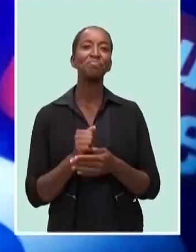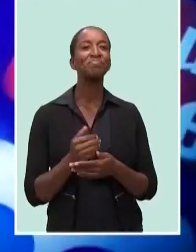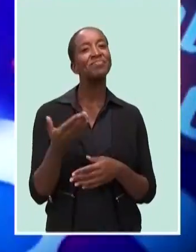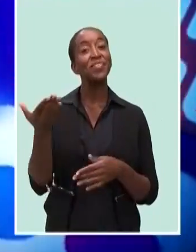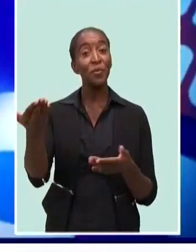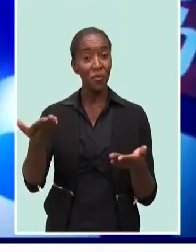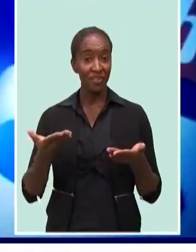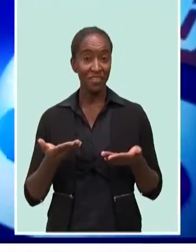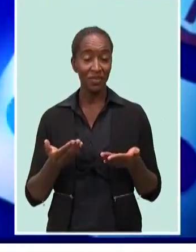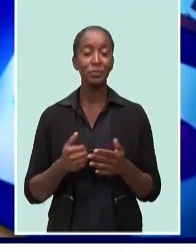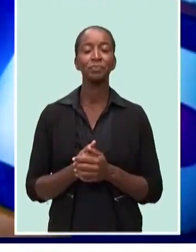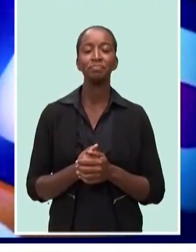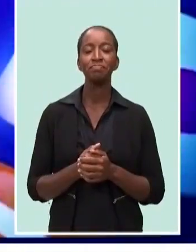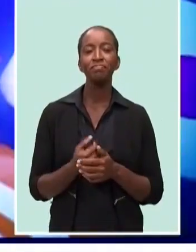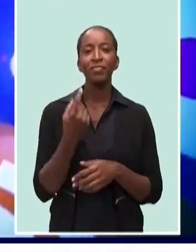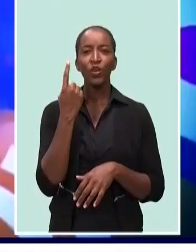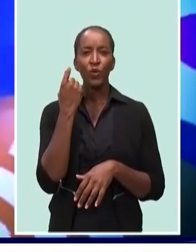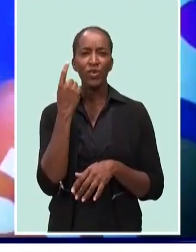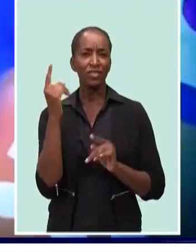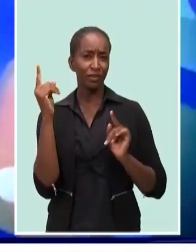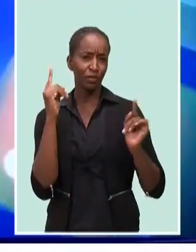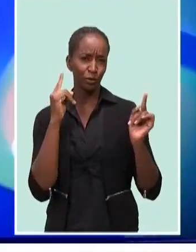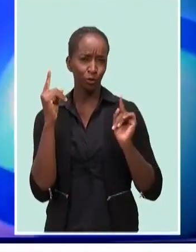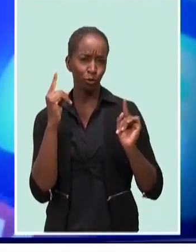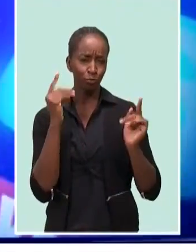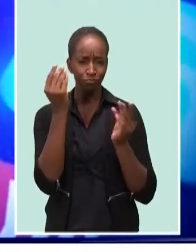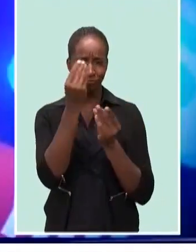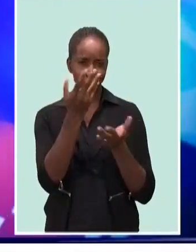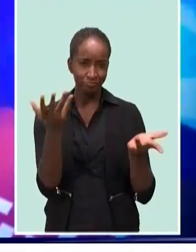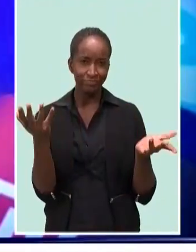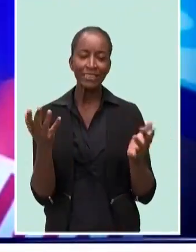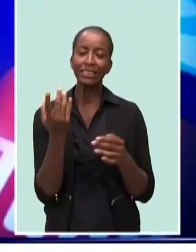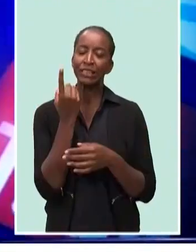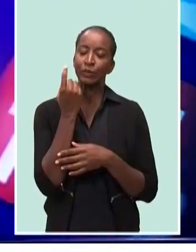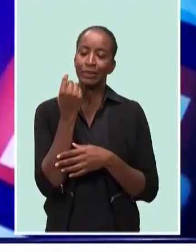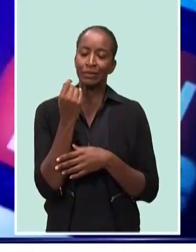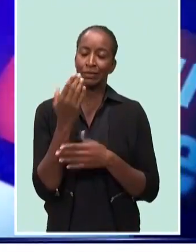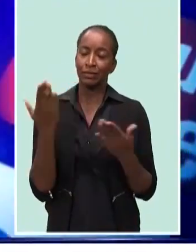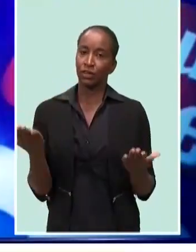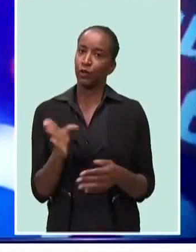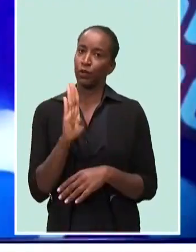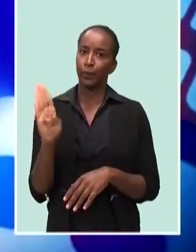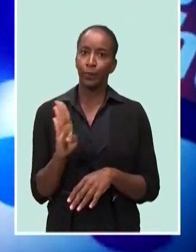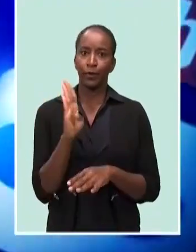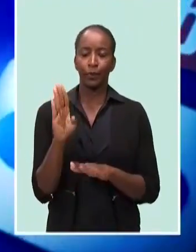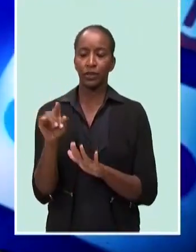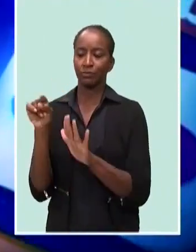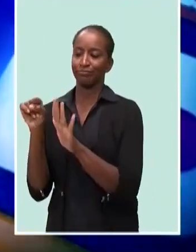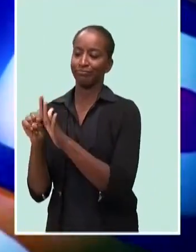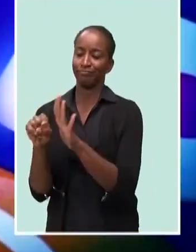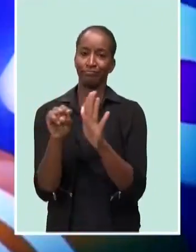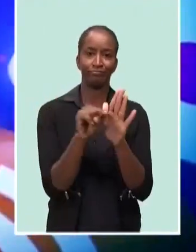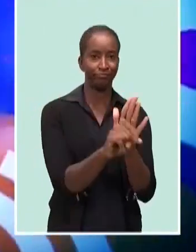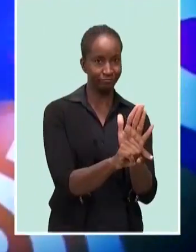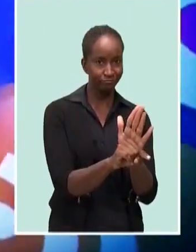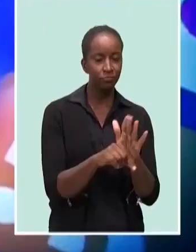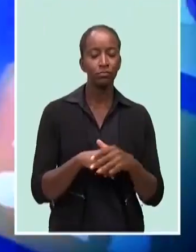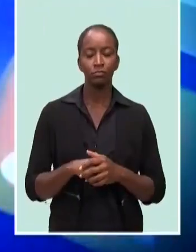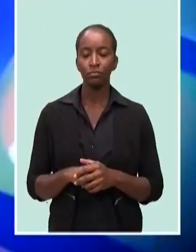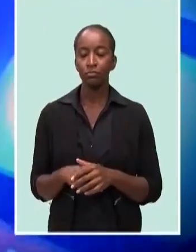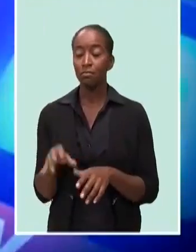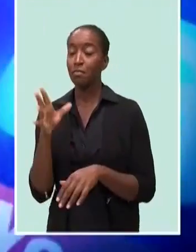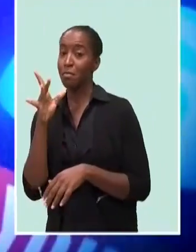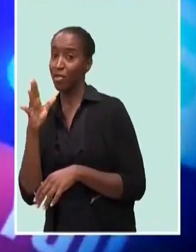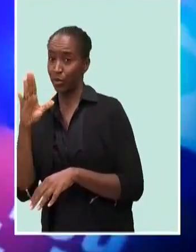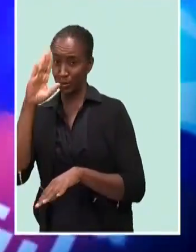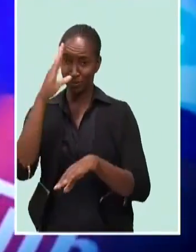Now, as you heard not too long ago, Barbados recorded its 17th and 18th murder for the year when a mother and son were gunned down